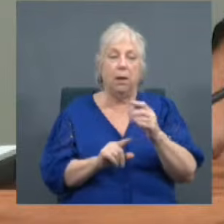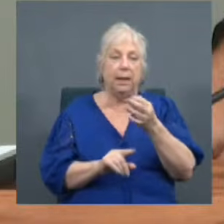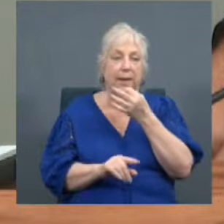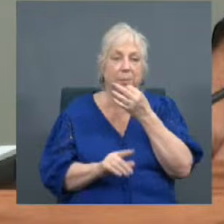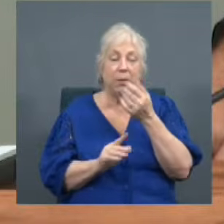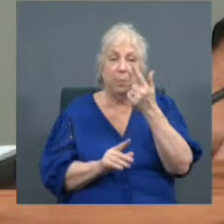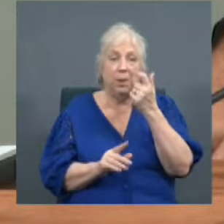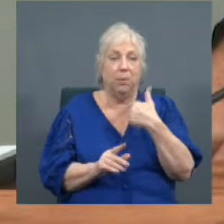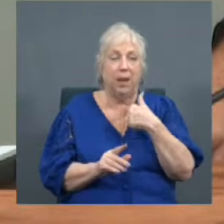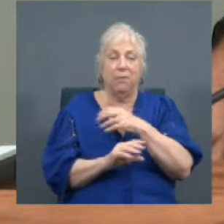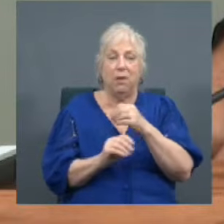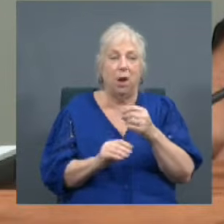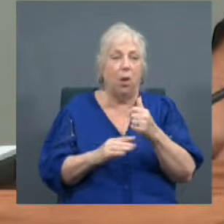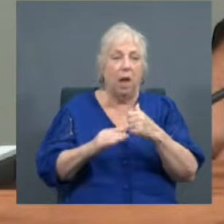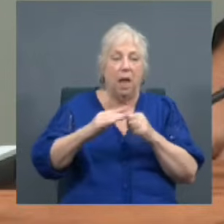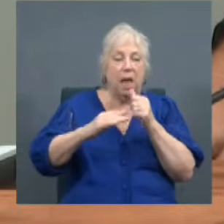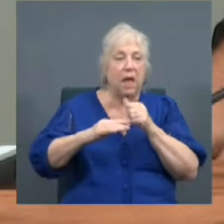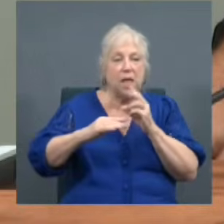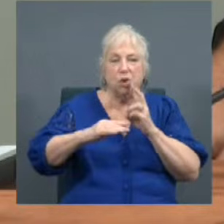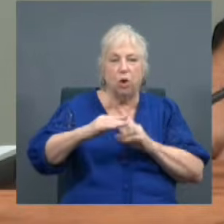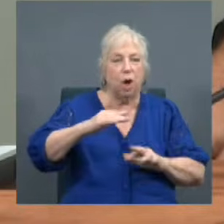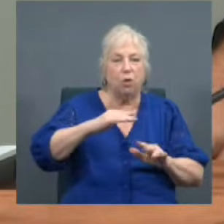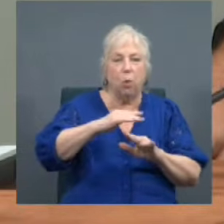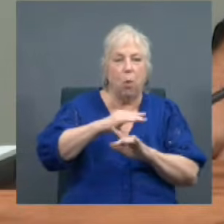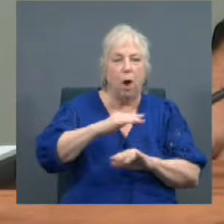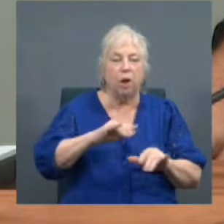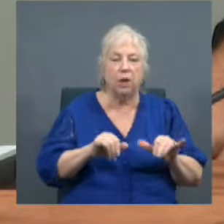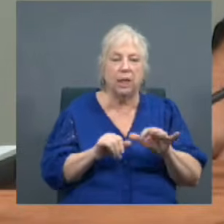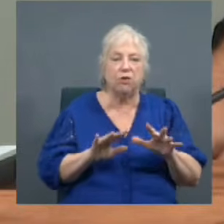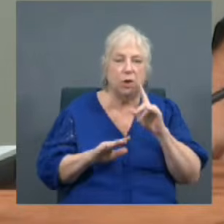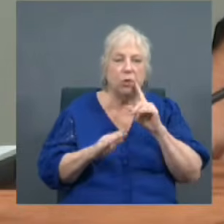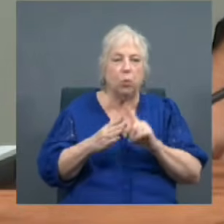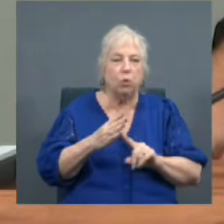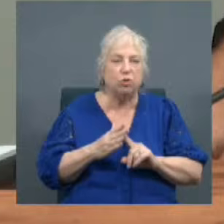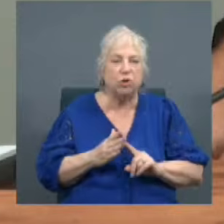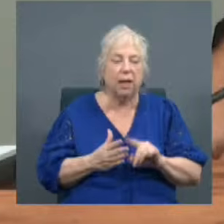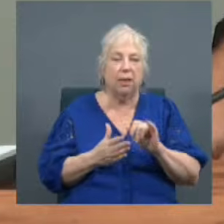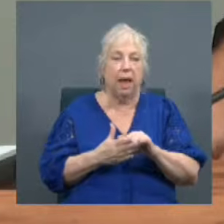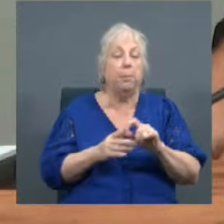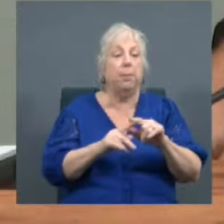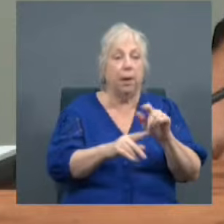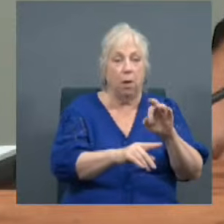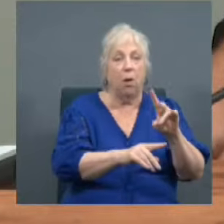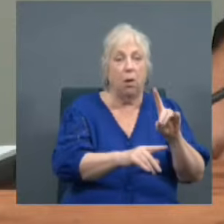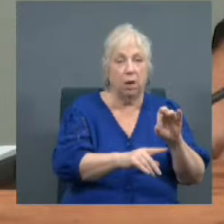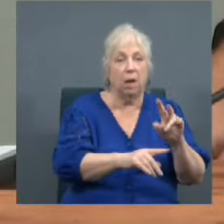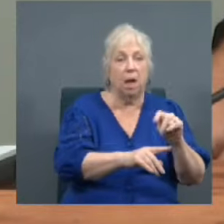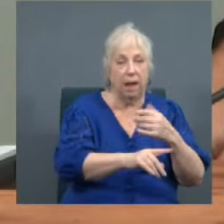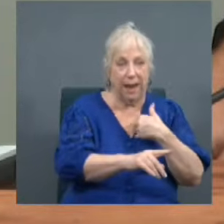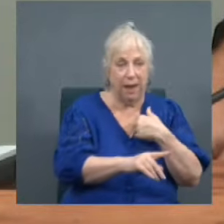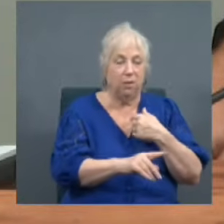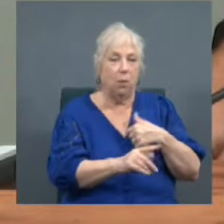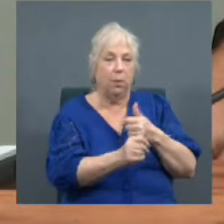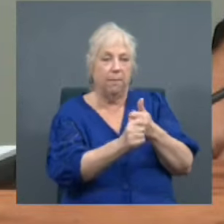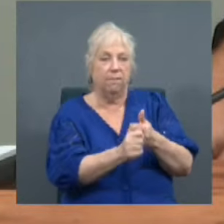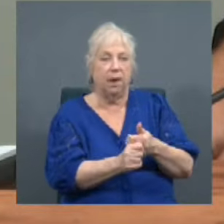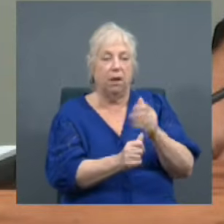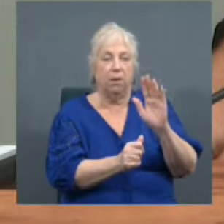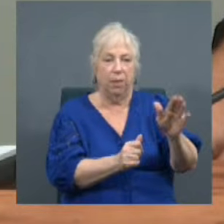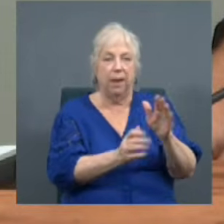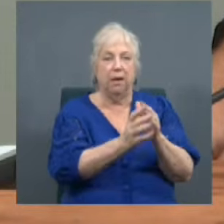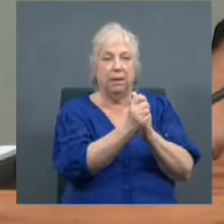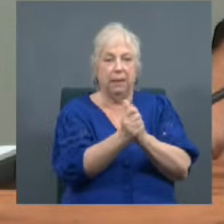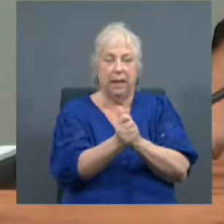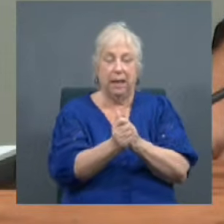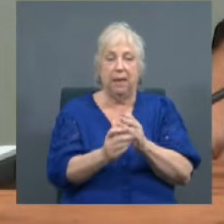any underwater engineers that's going to be checking different things of RDOT. They do. So we follow their lead. If we